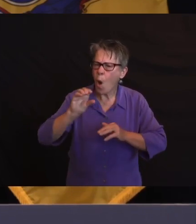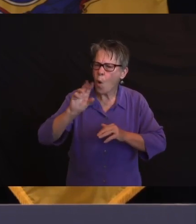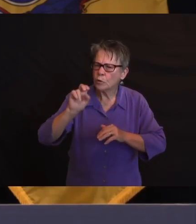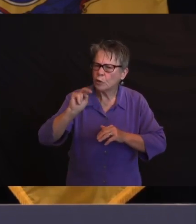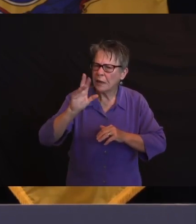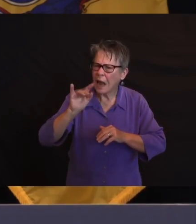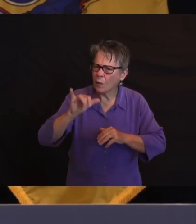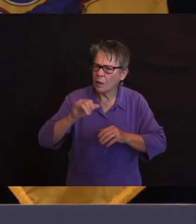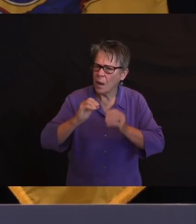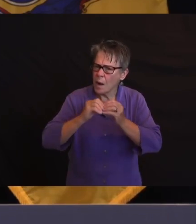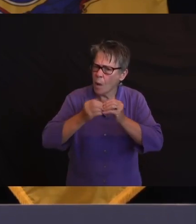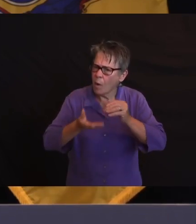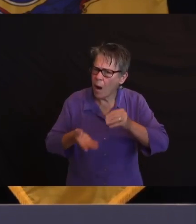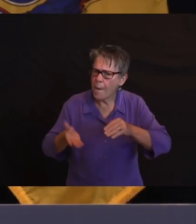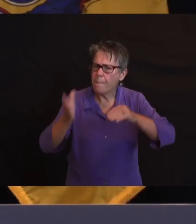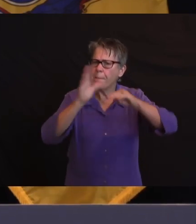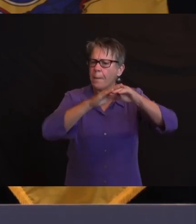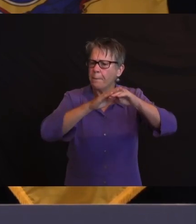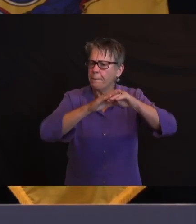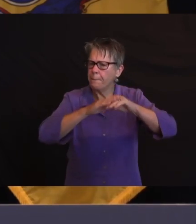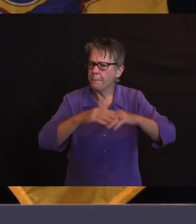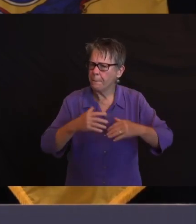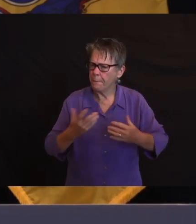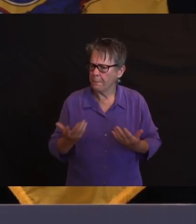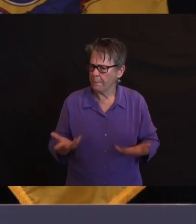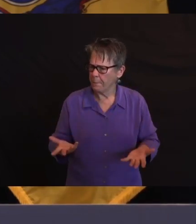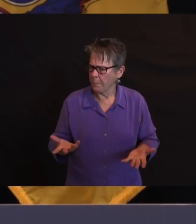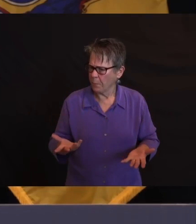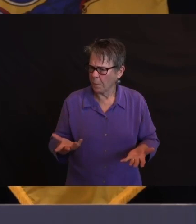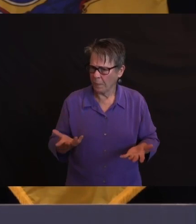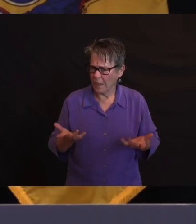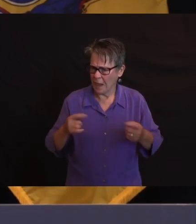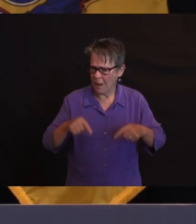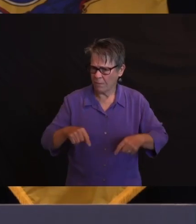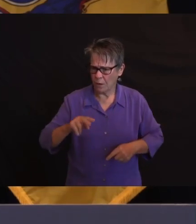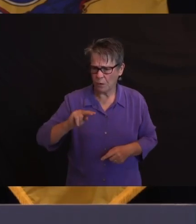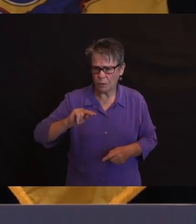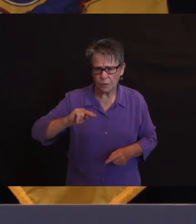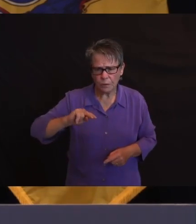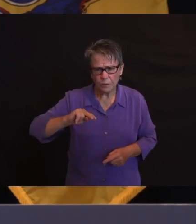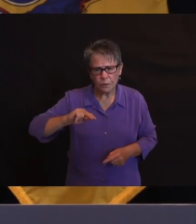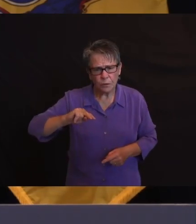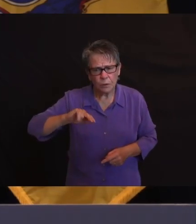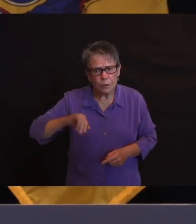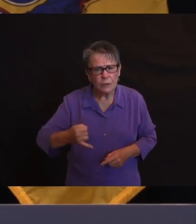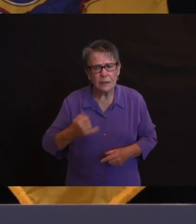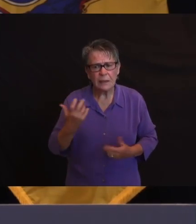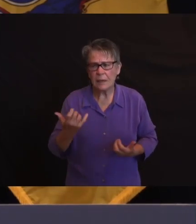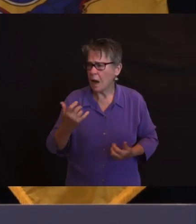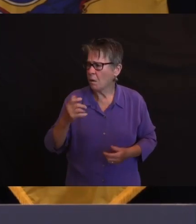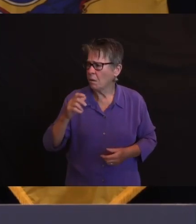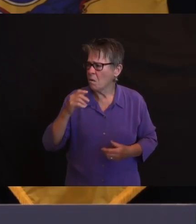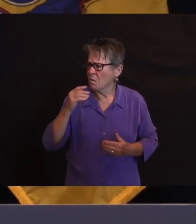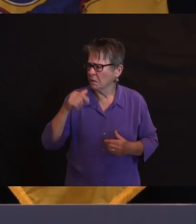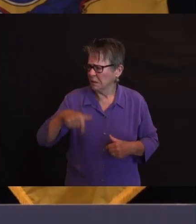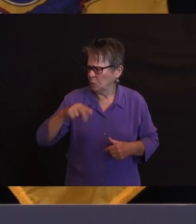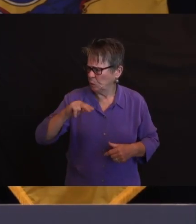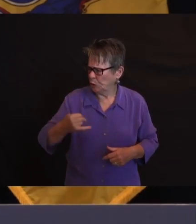500 some odd today for the entire state, but obviously in Ocean County, a lot more. Yep.